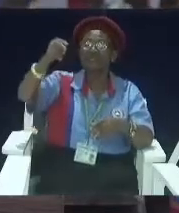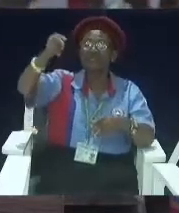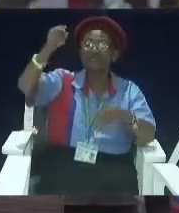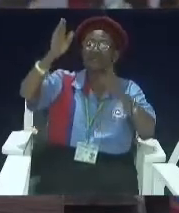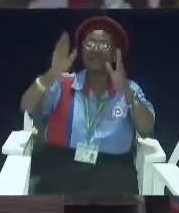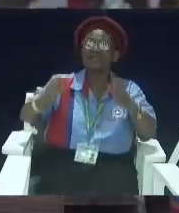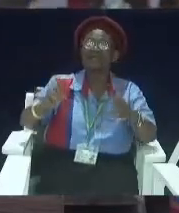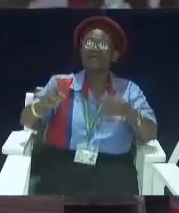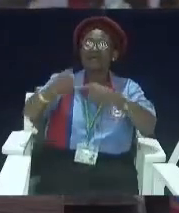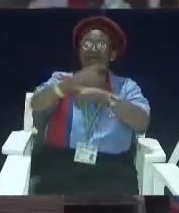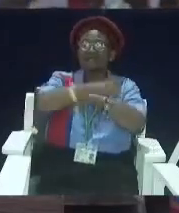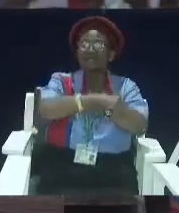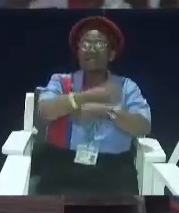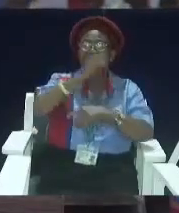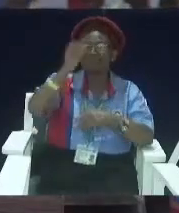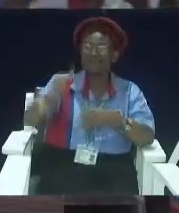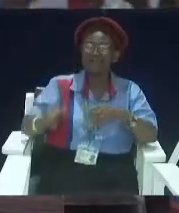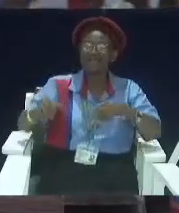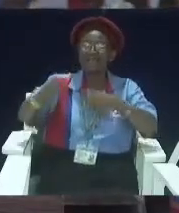day by day